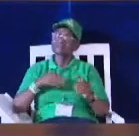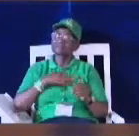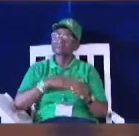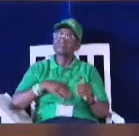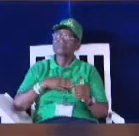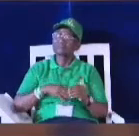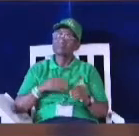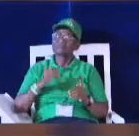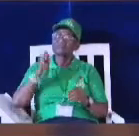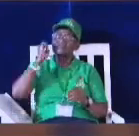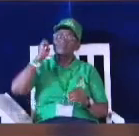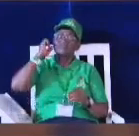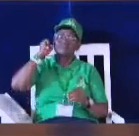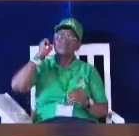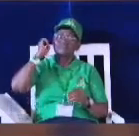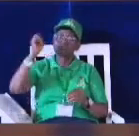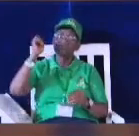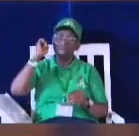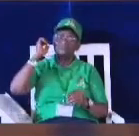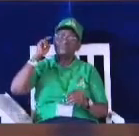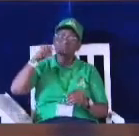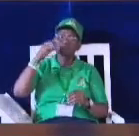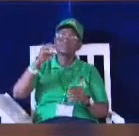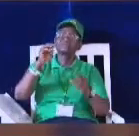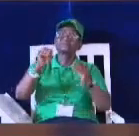please. And she said, well,